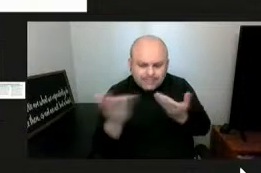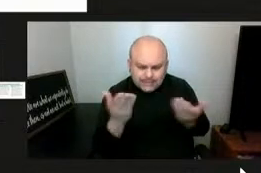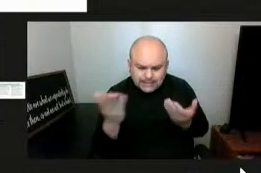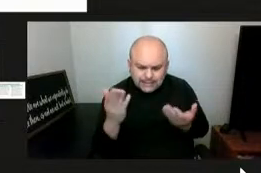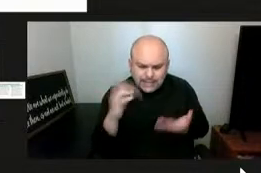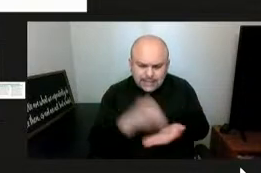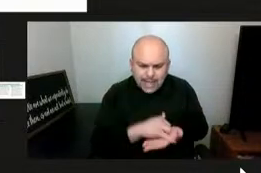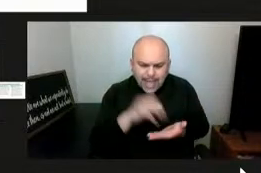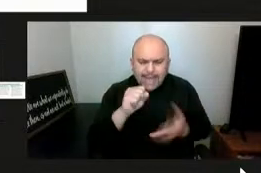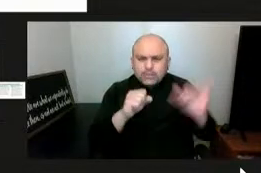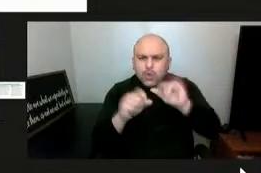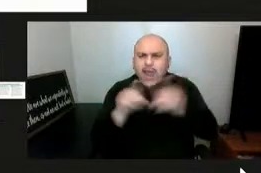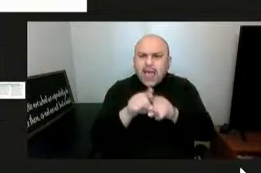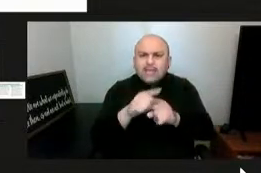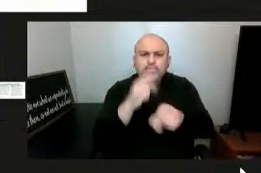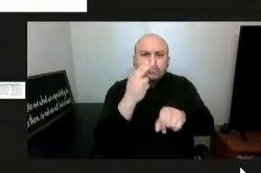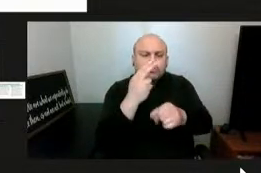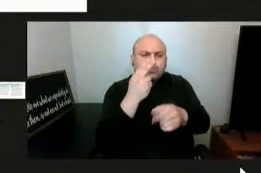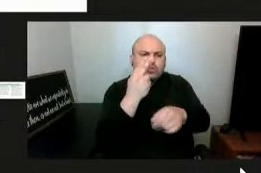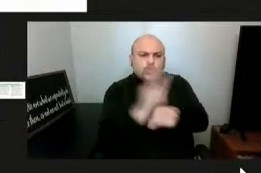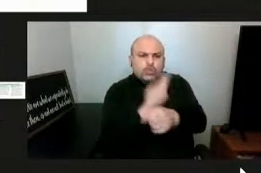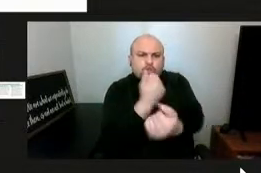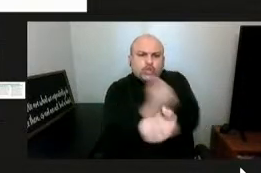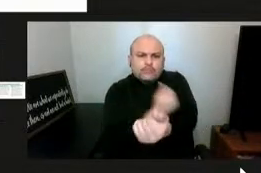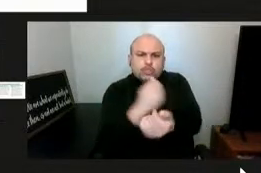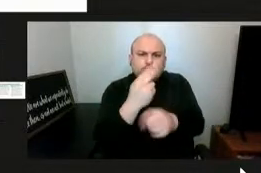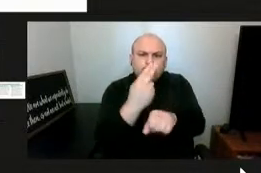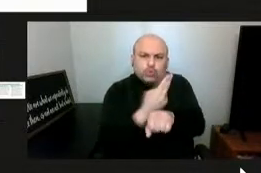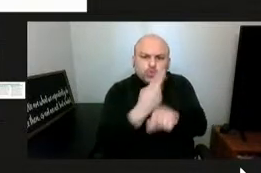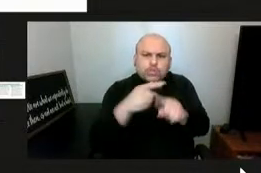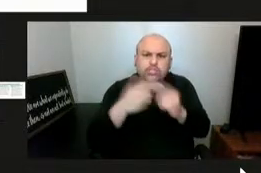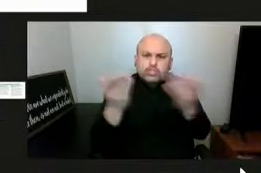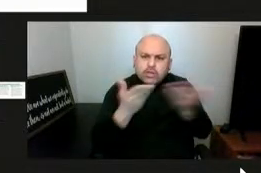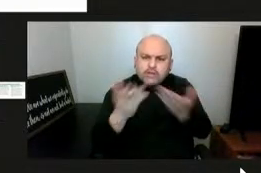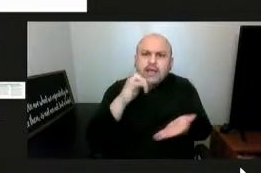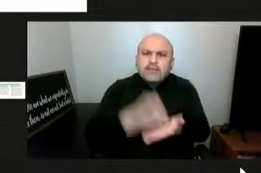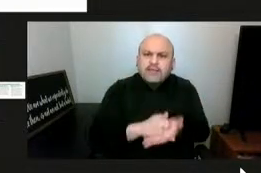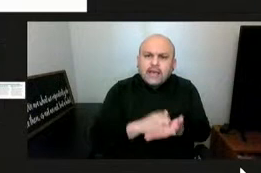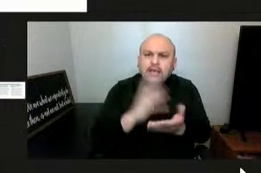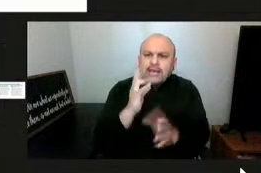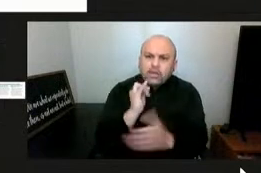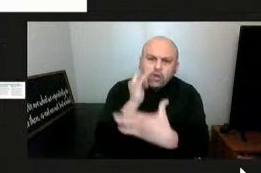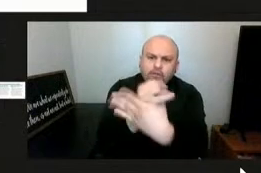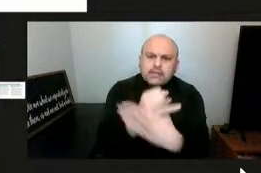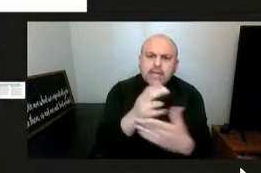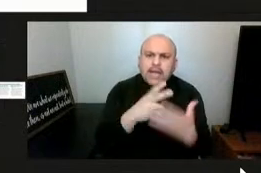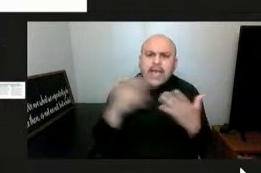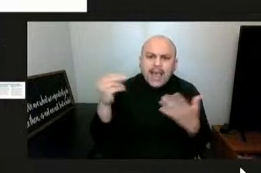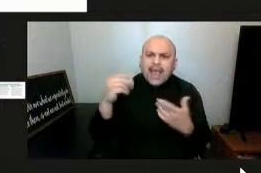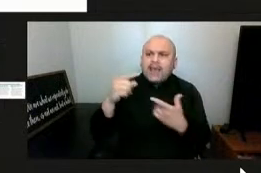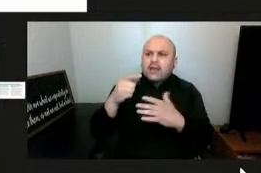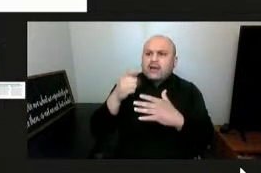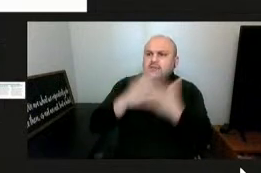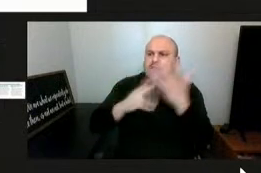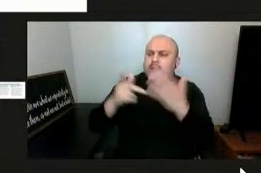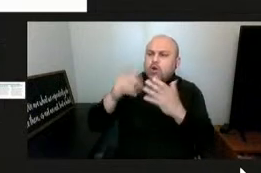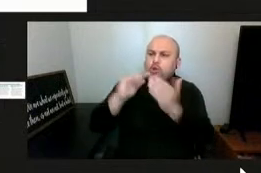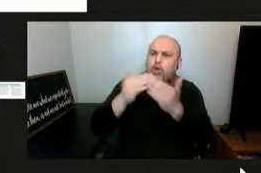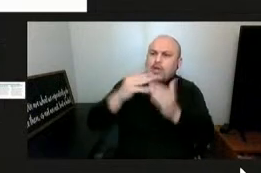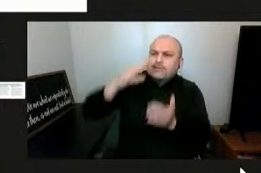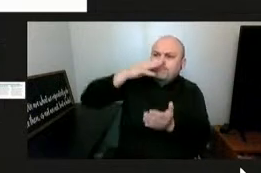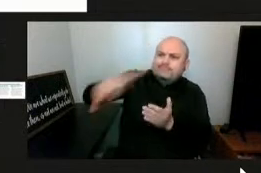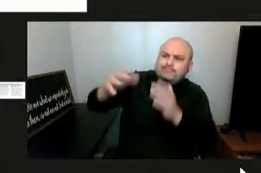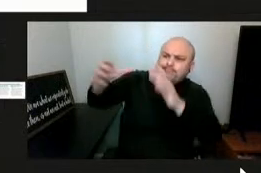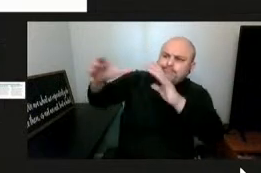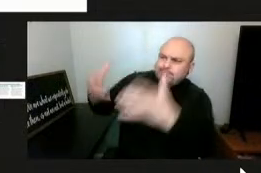as substance use disorder services and intervention in marginalized communities. This theme came